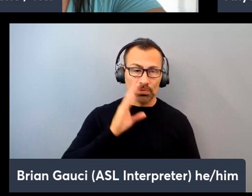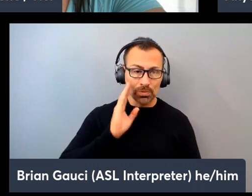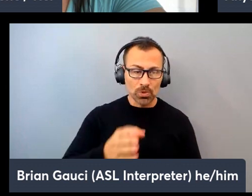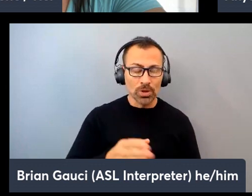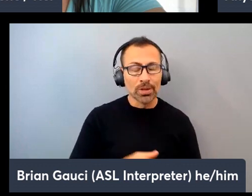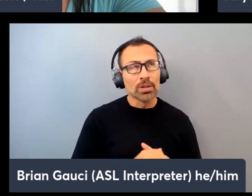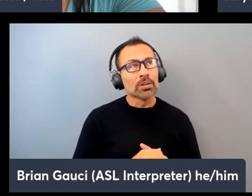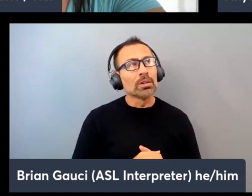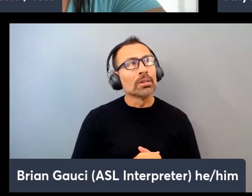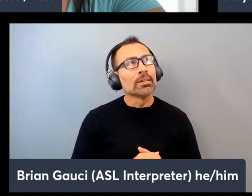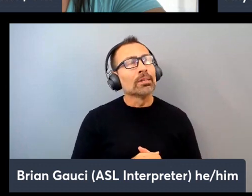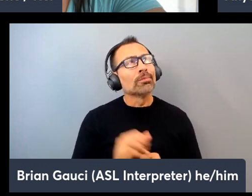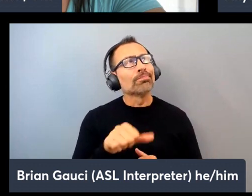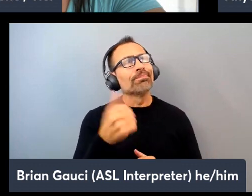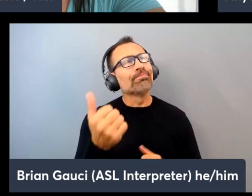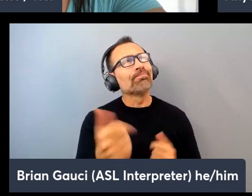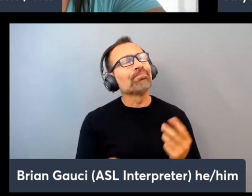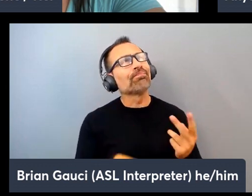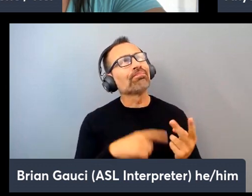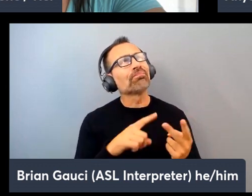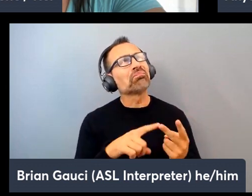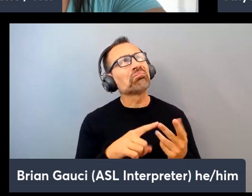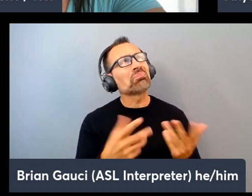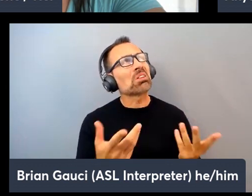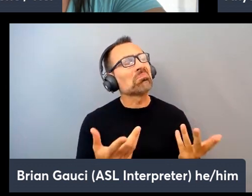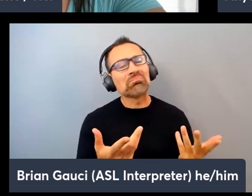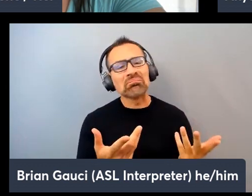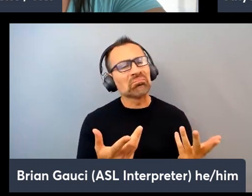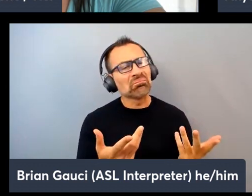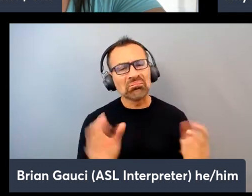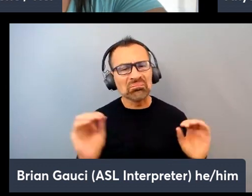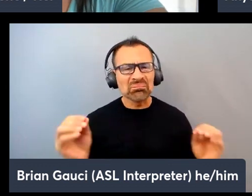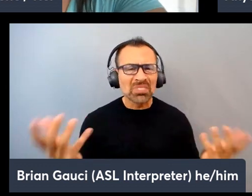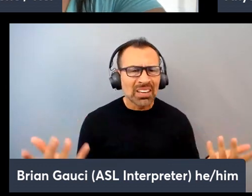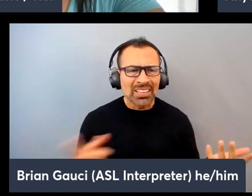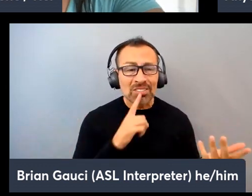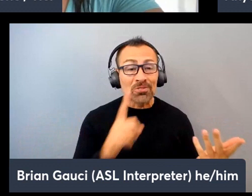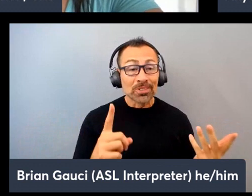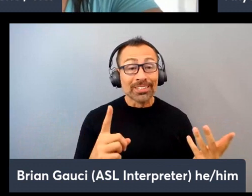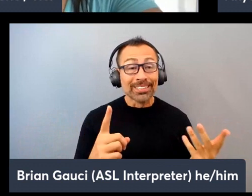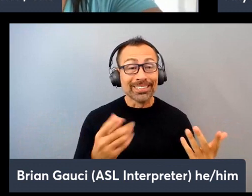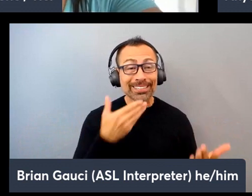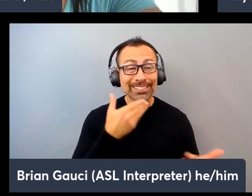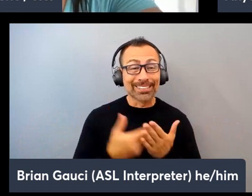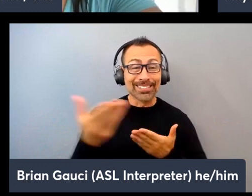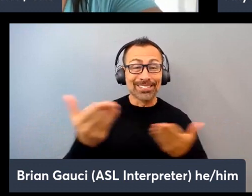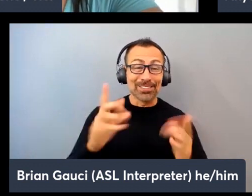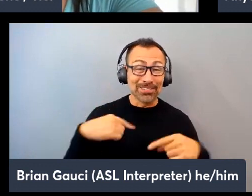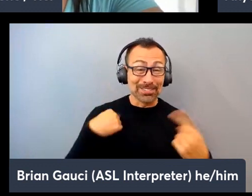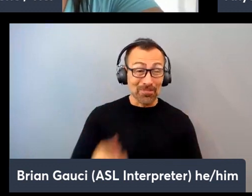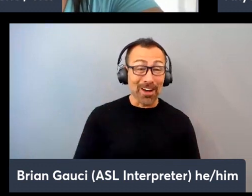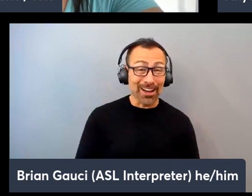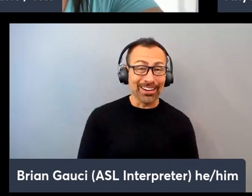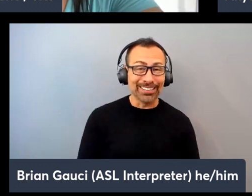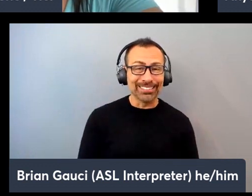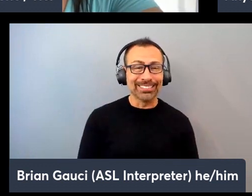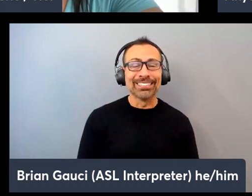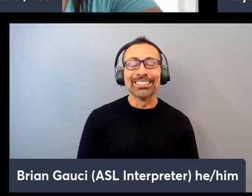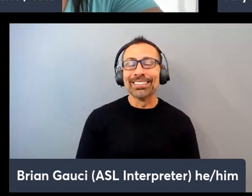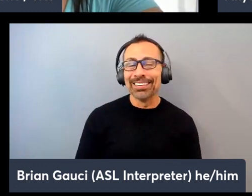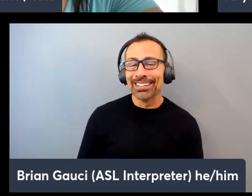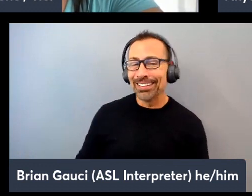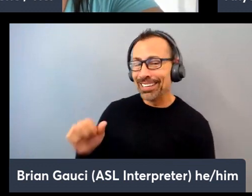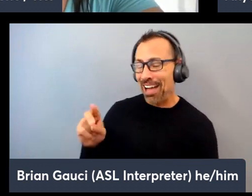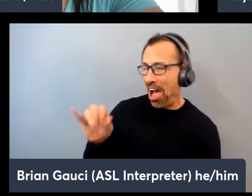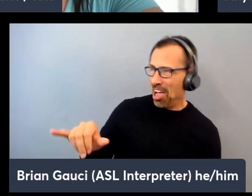think it's a very solid service, at least so far anyways. That's great to hear. Cool. So are you, just a